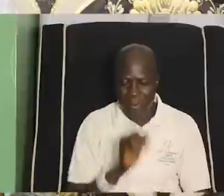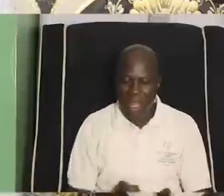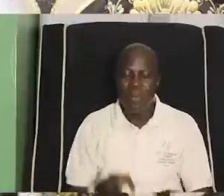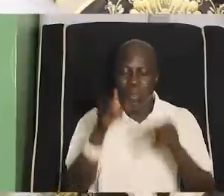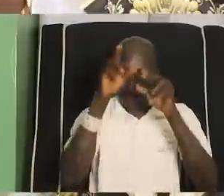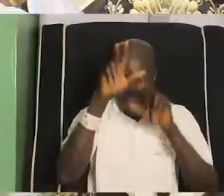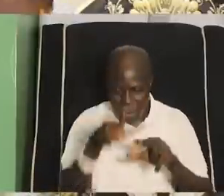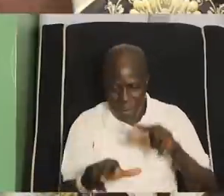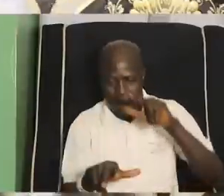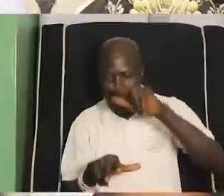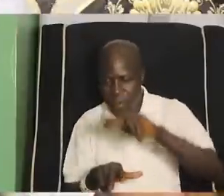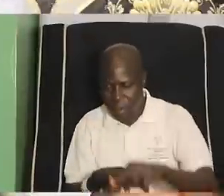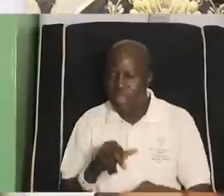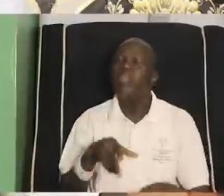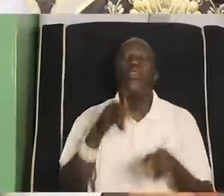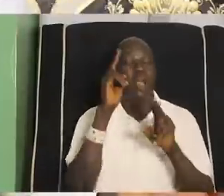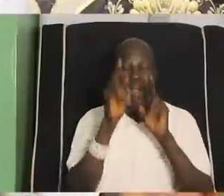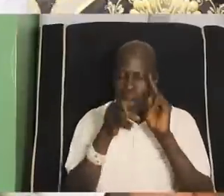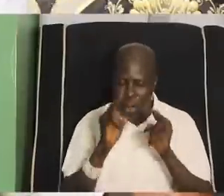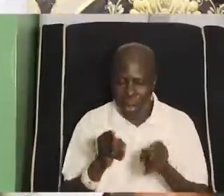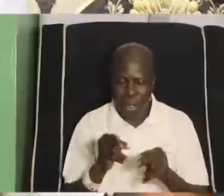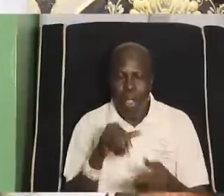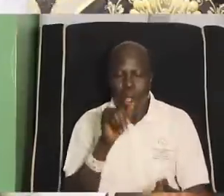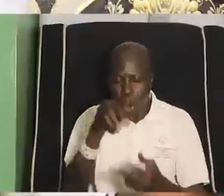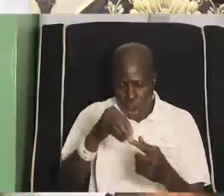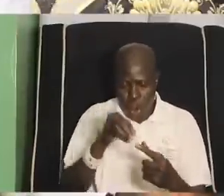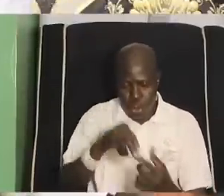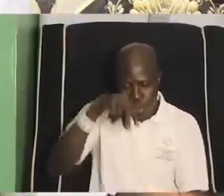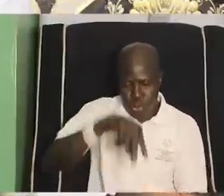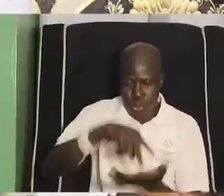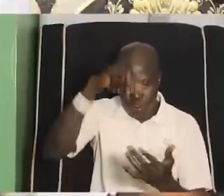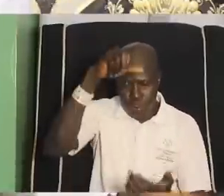see that you are jumping in the dream. That means the one that is